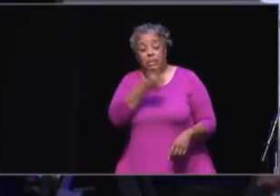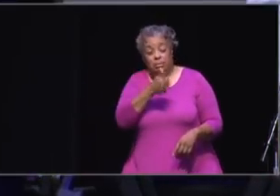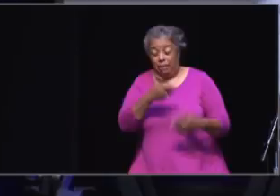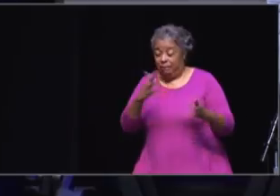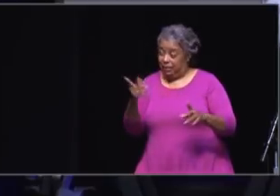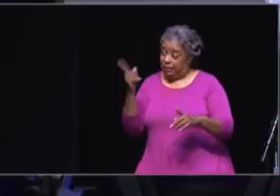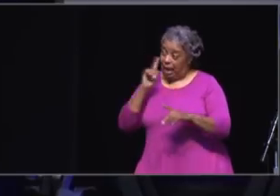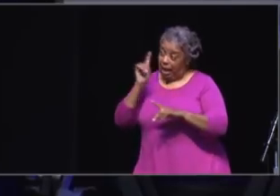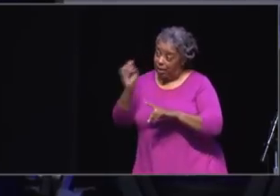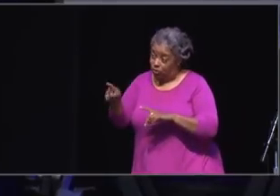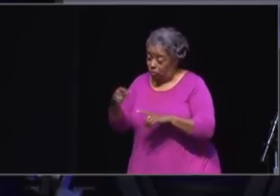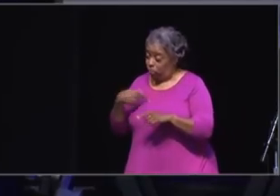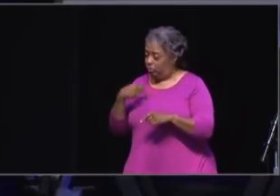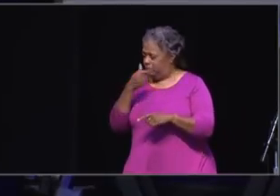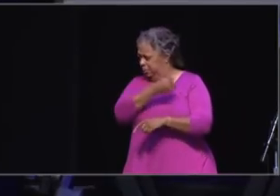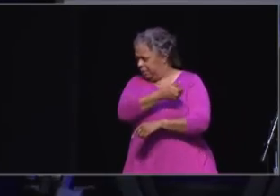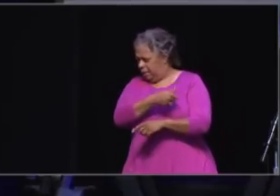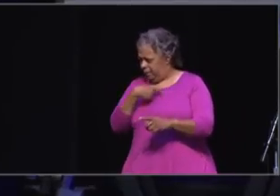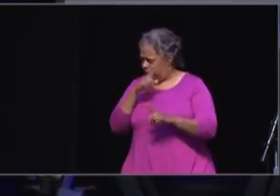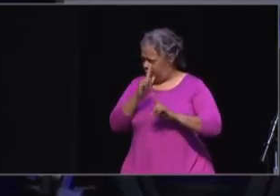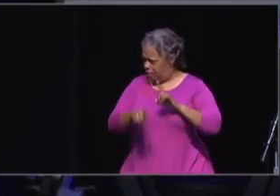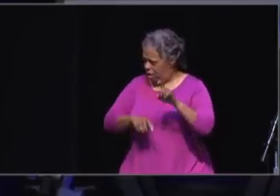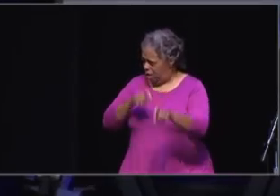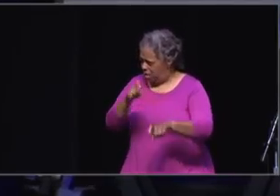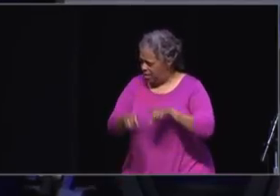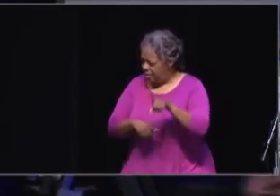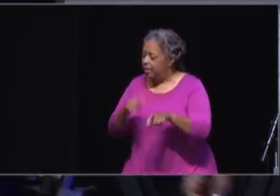you if I was